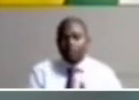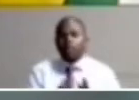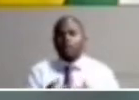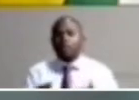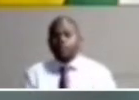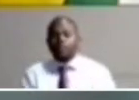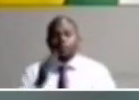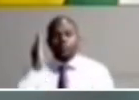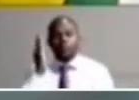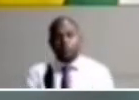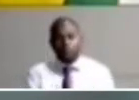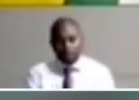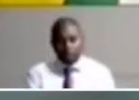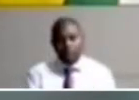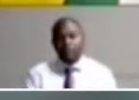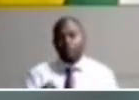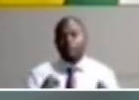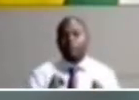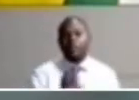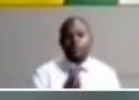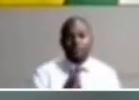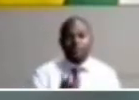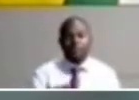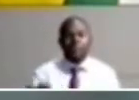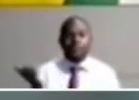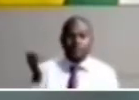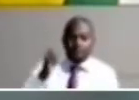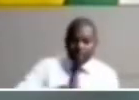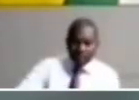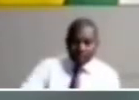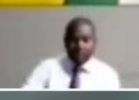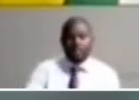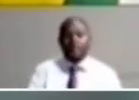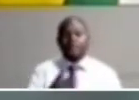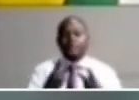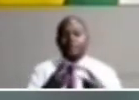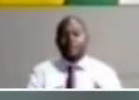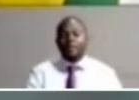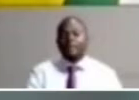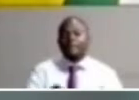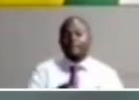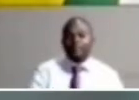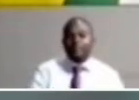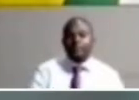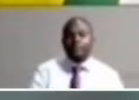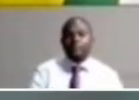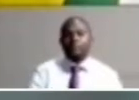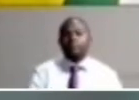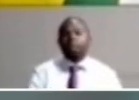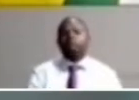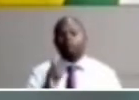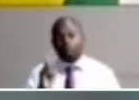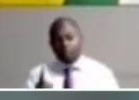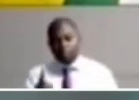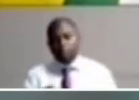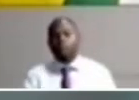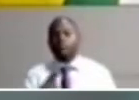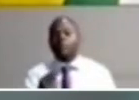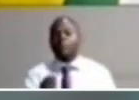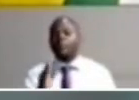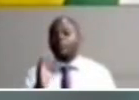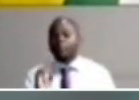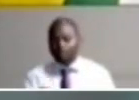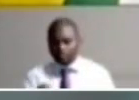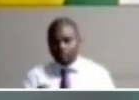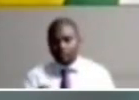These are suspended for 14 days, starting with the 1st of April,